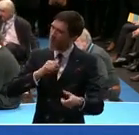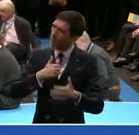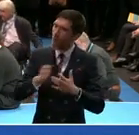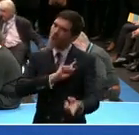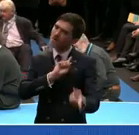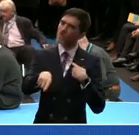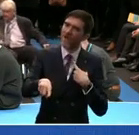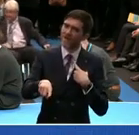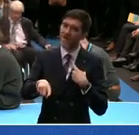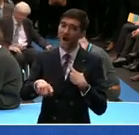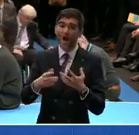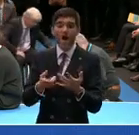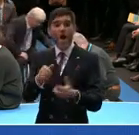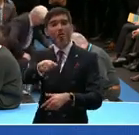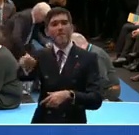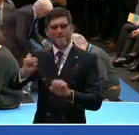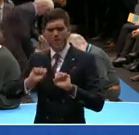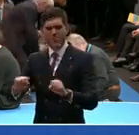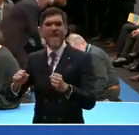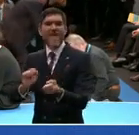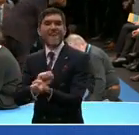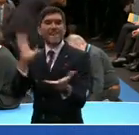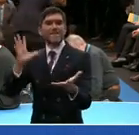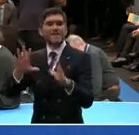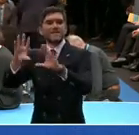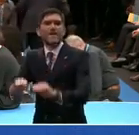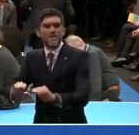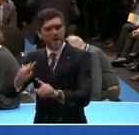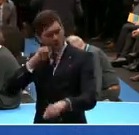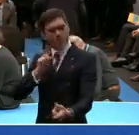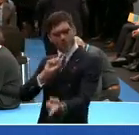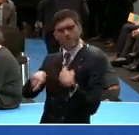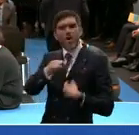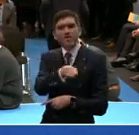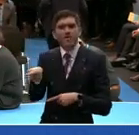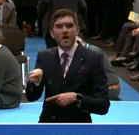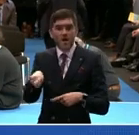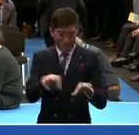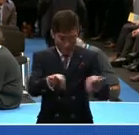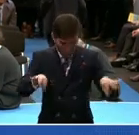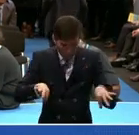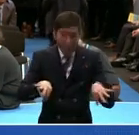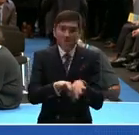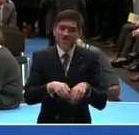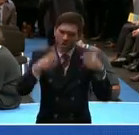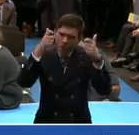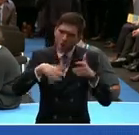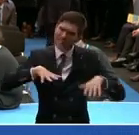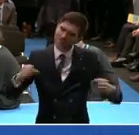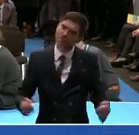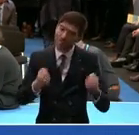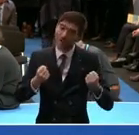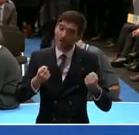the lights are being switched off on other people's liberties, I will act. And where our borders and our laws need